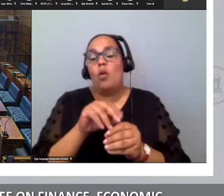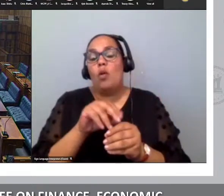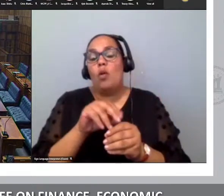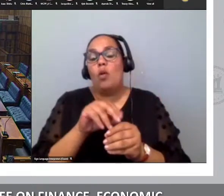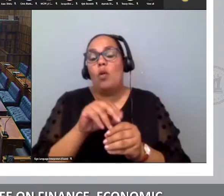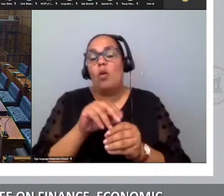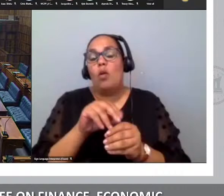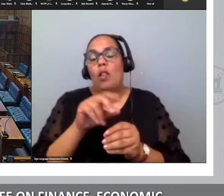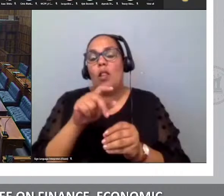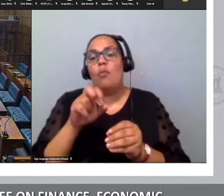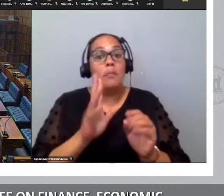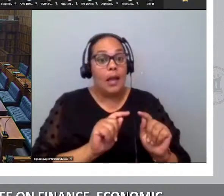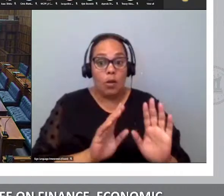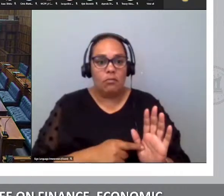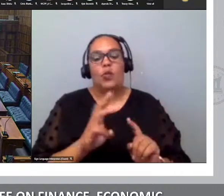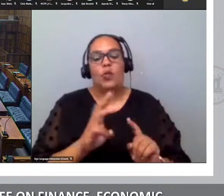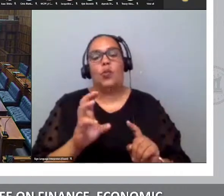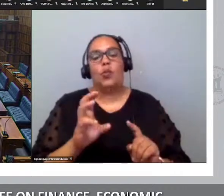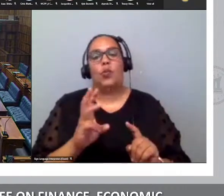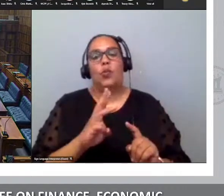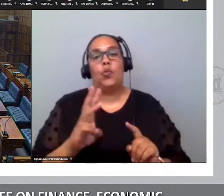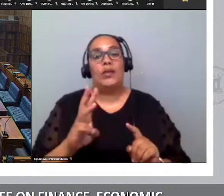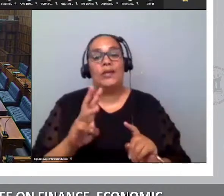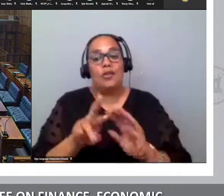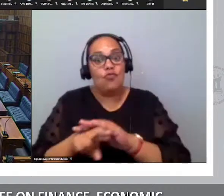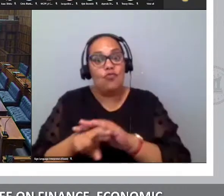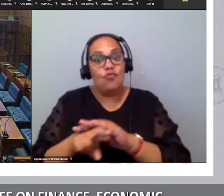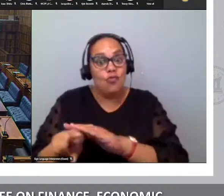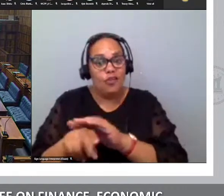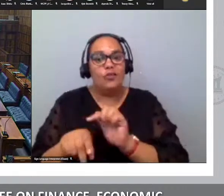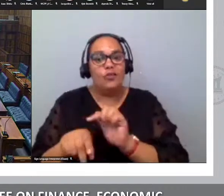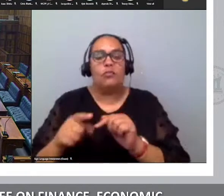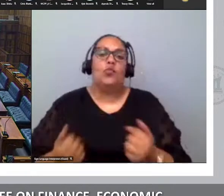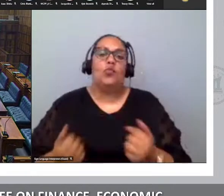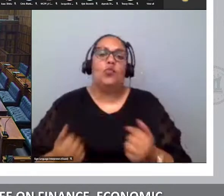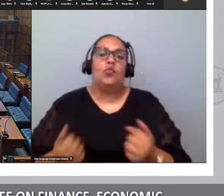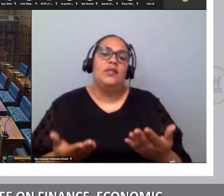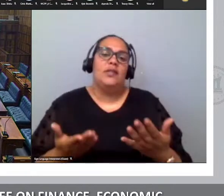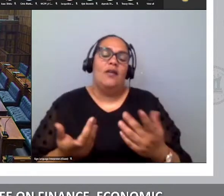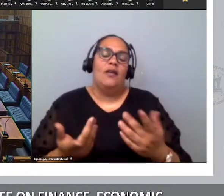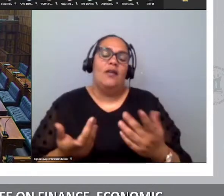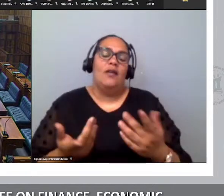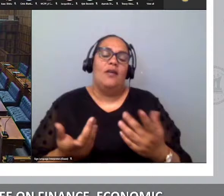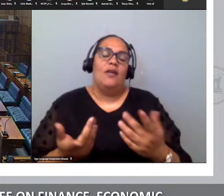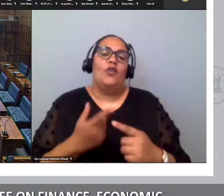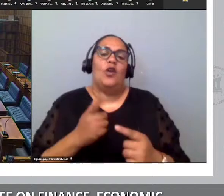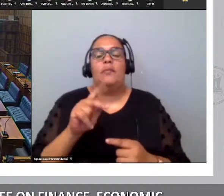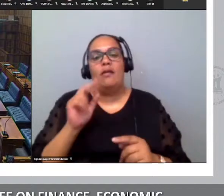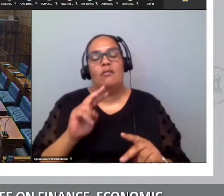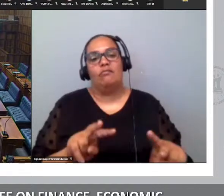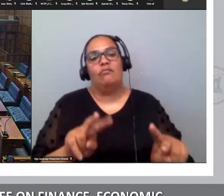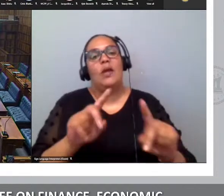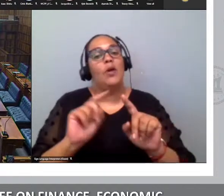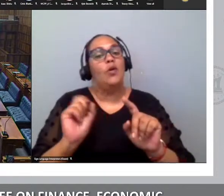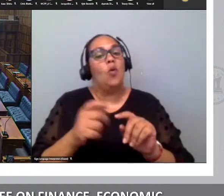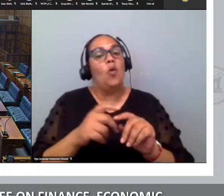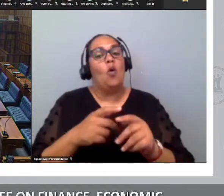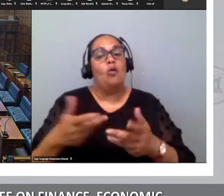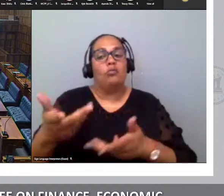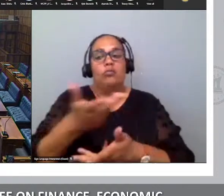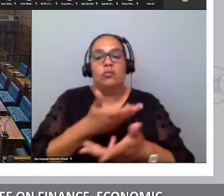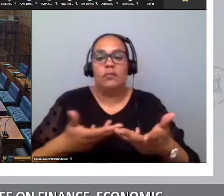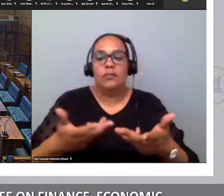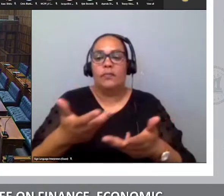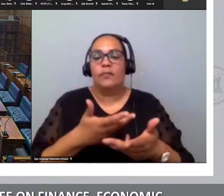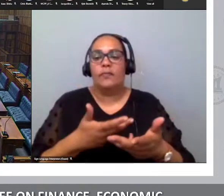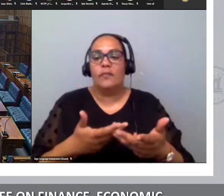region that we are serving from a tnpa perspective all our terminal operators were engaged thoroughly engaged in regard to that and we